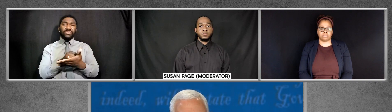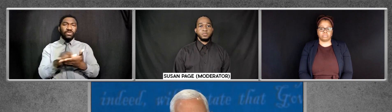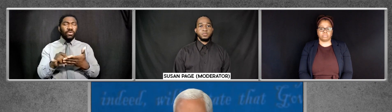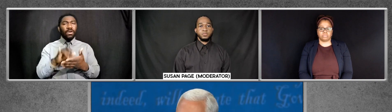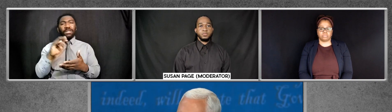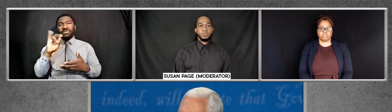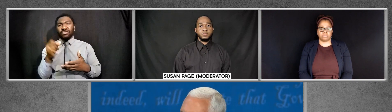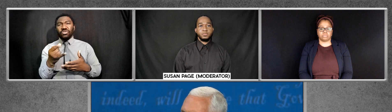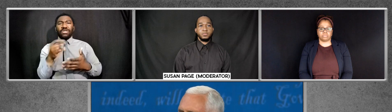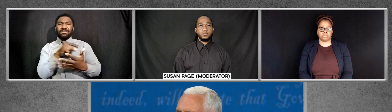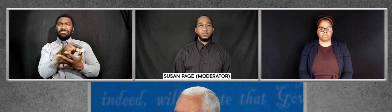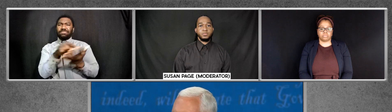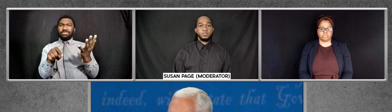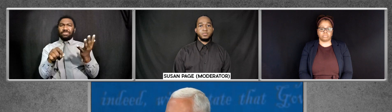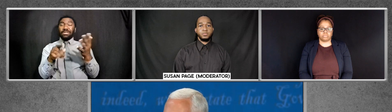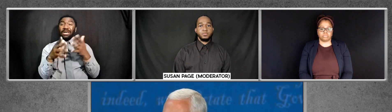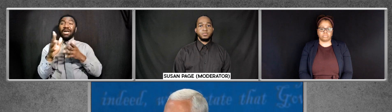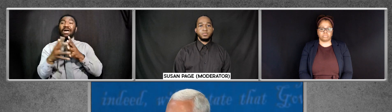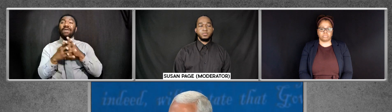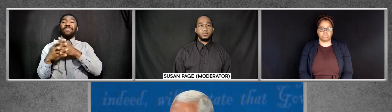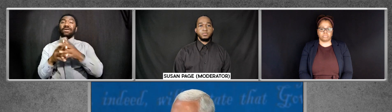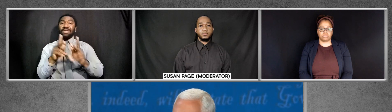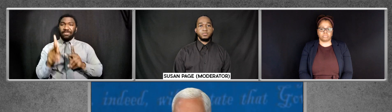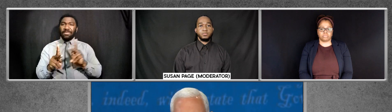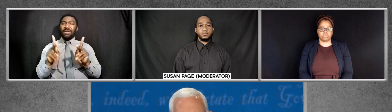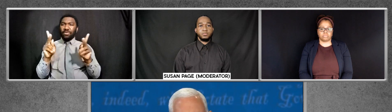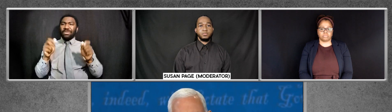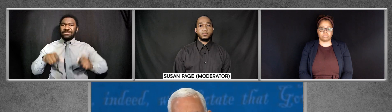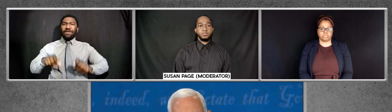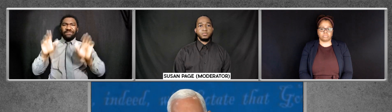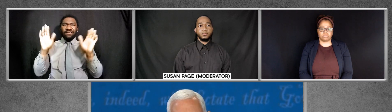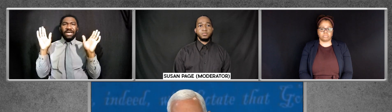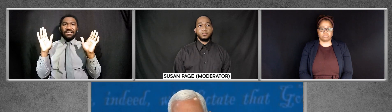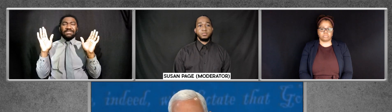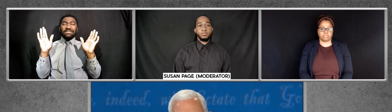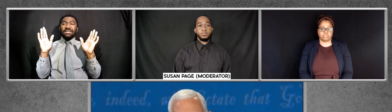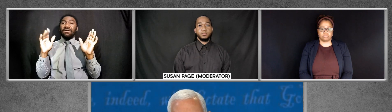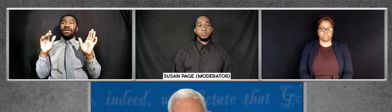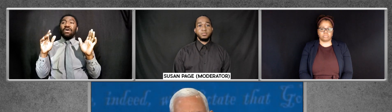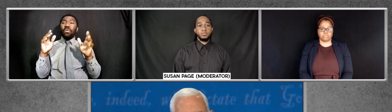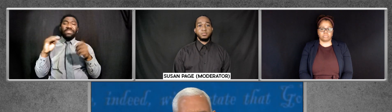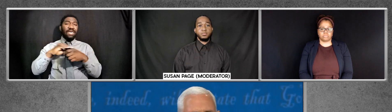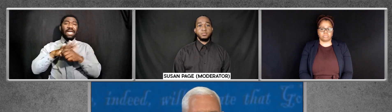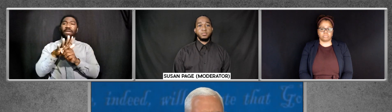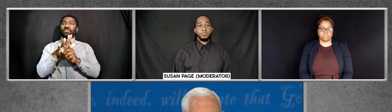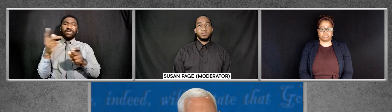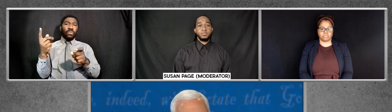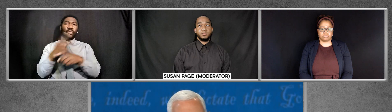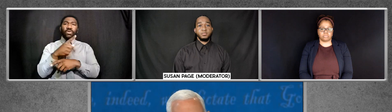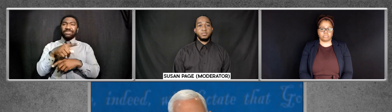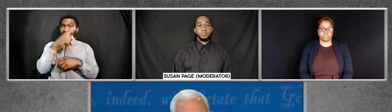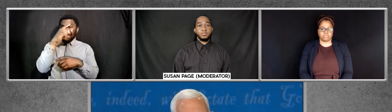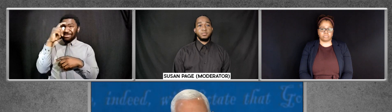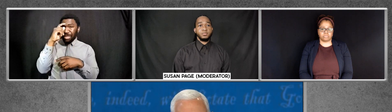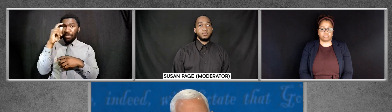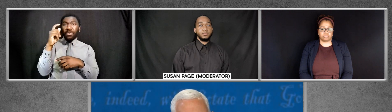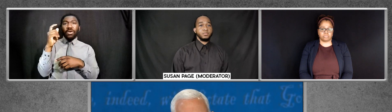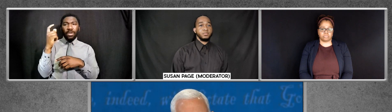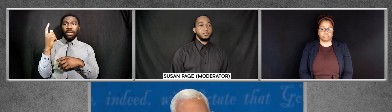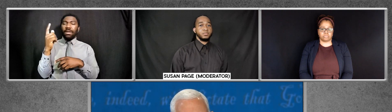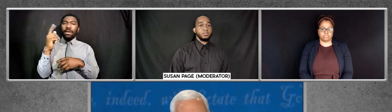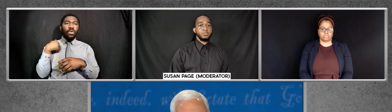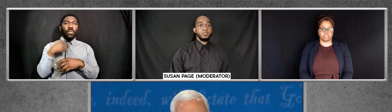sacrifices. When the outbreak in the Sun Belt happened this summer, again, Americans stepped forward. But the reality is the work of the President of the